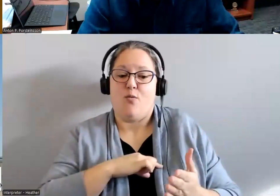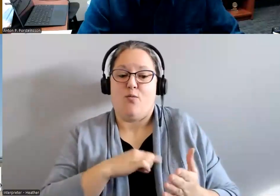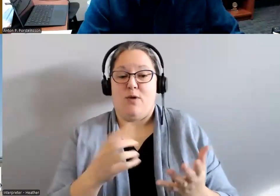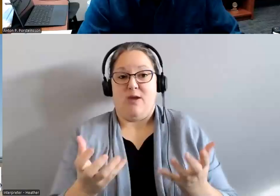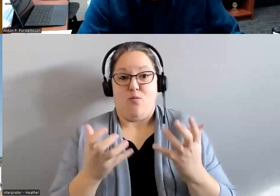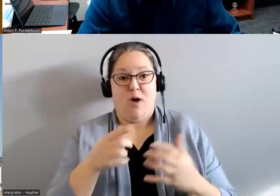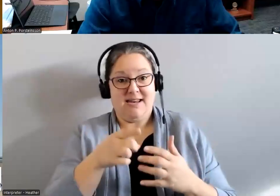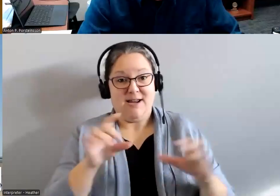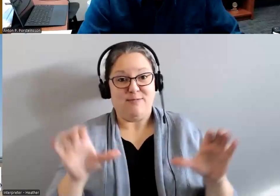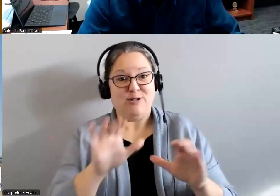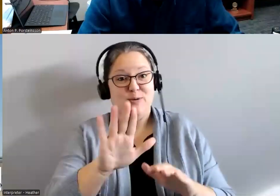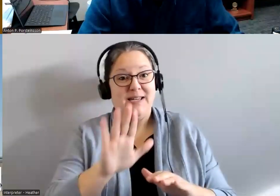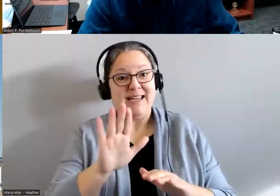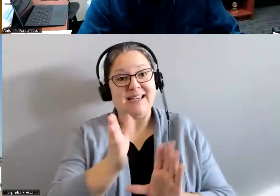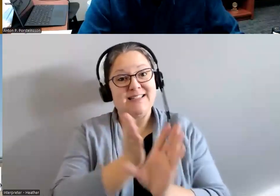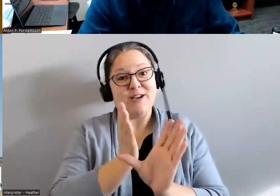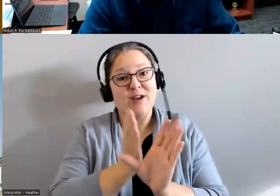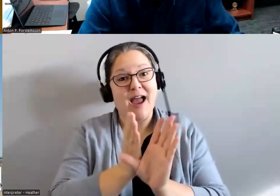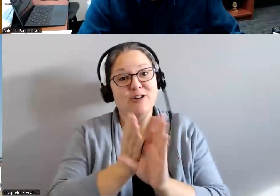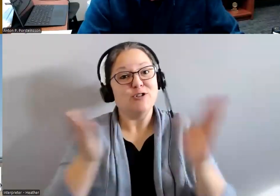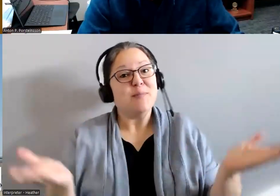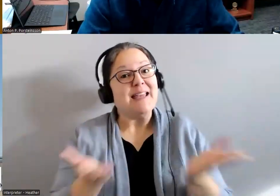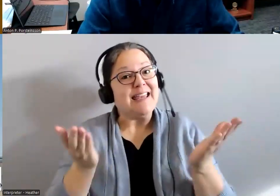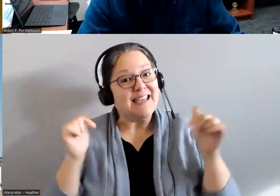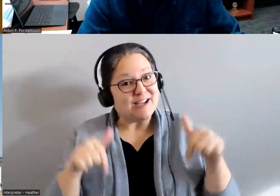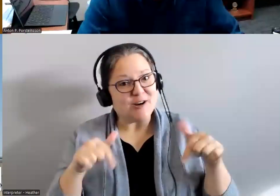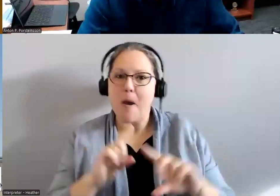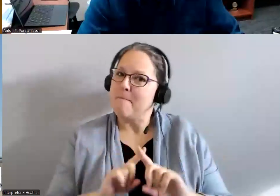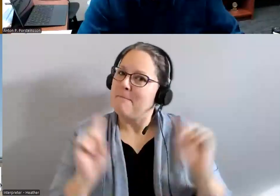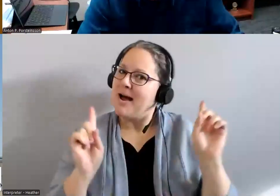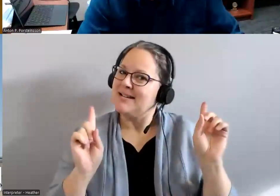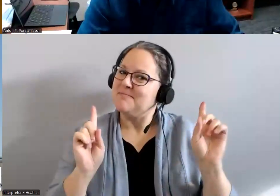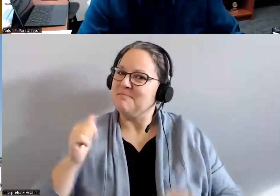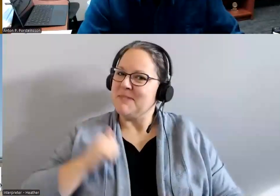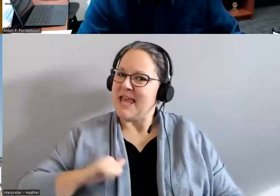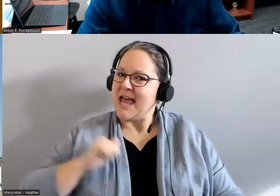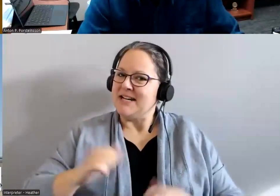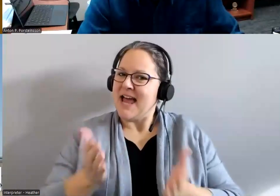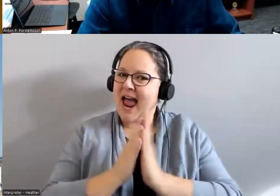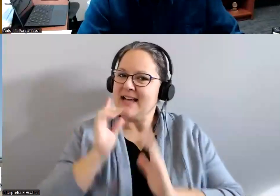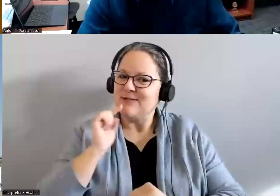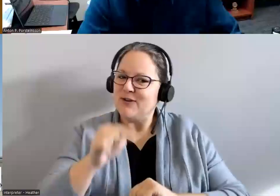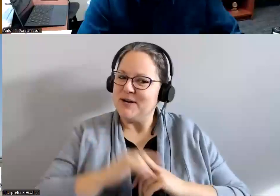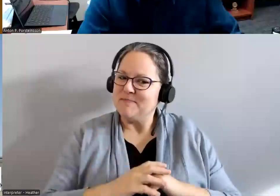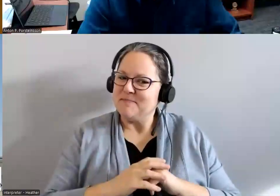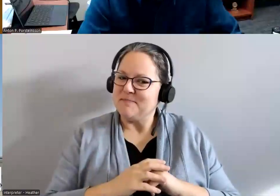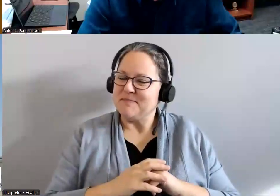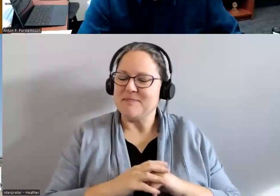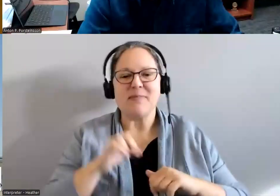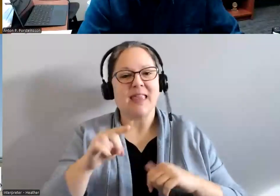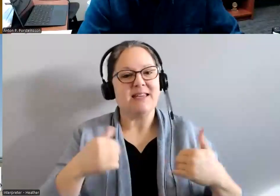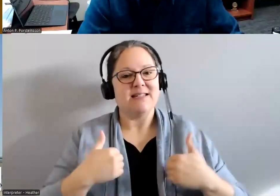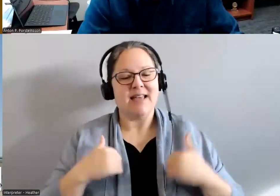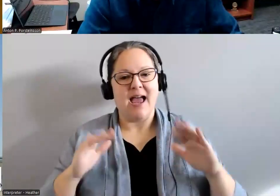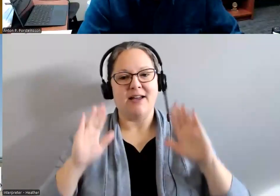to do his geriatric psychiatry fellowship here, but Canada beckoned, and he has had a